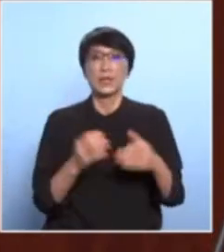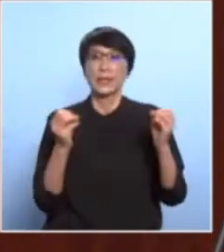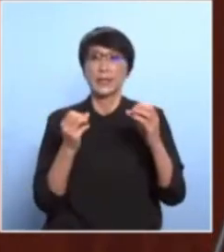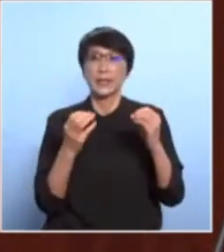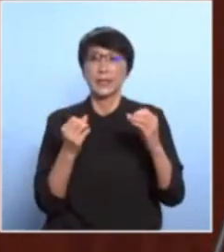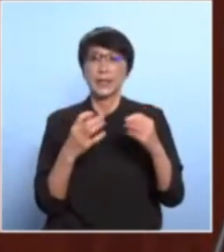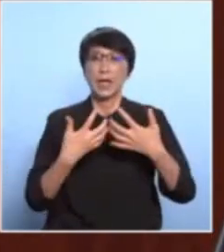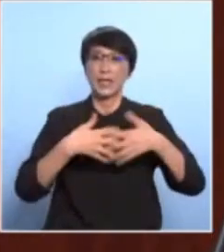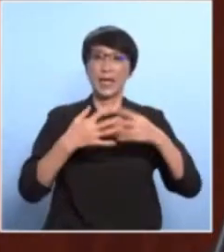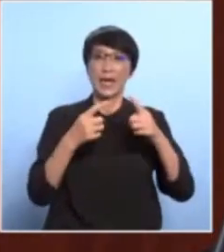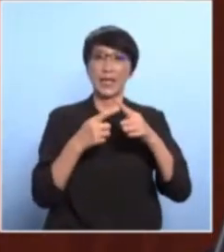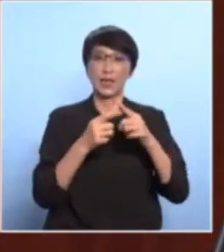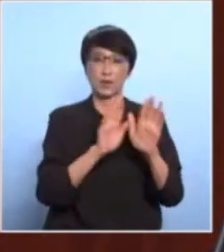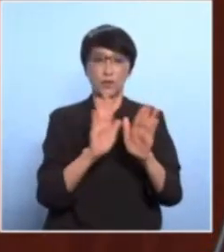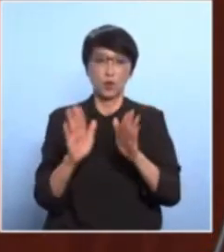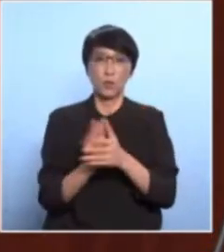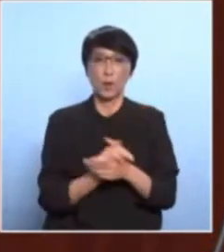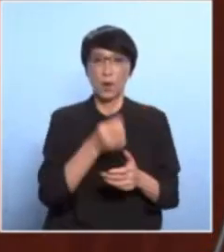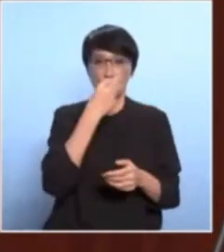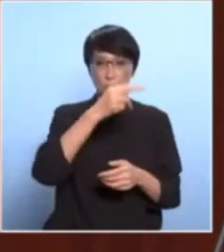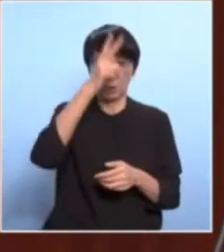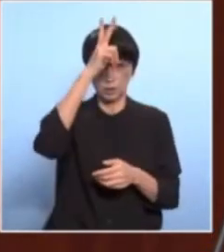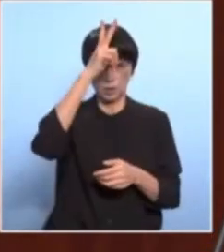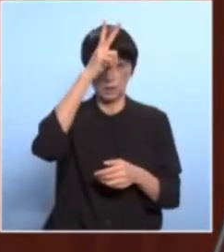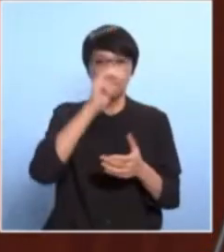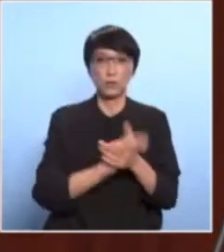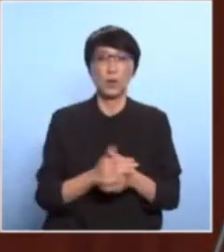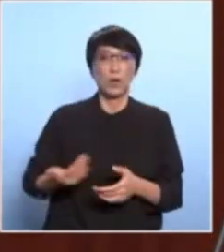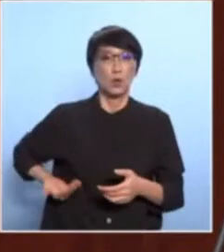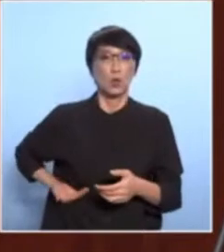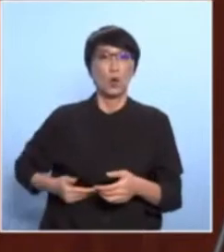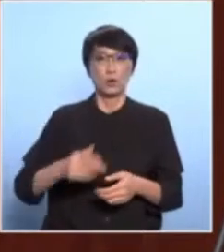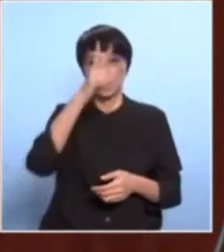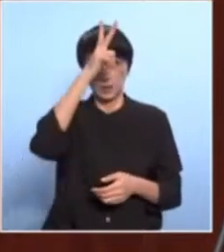1823 inquiry service through AI chatbot.